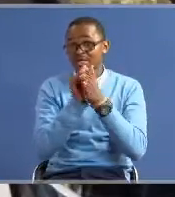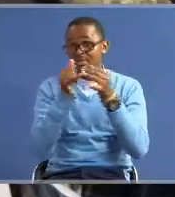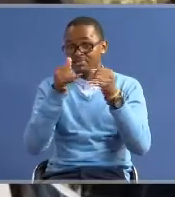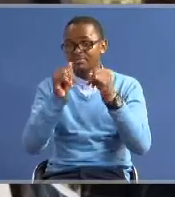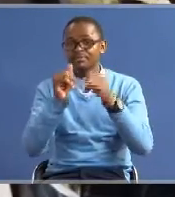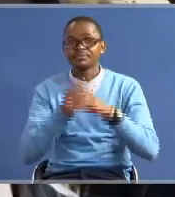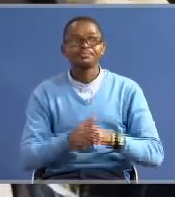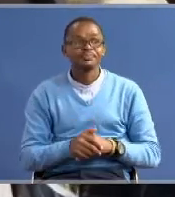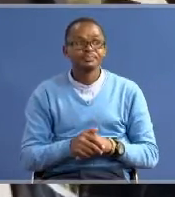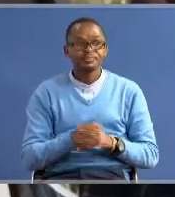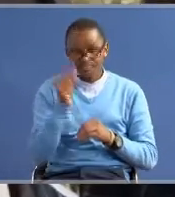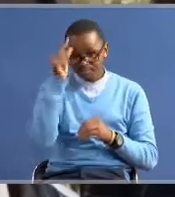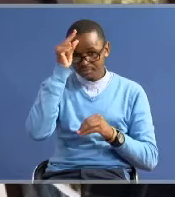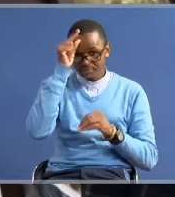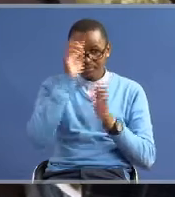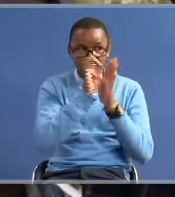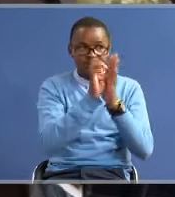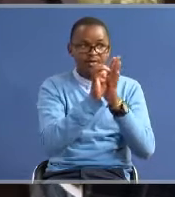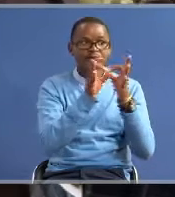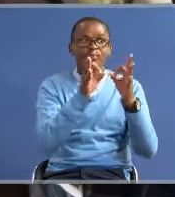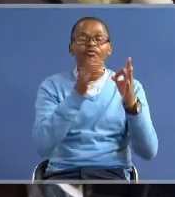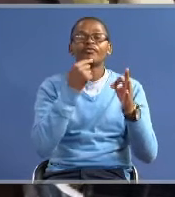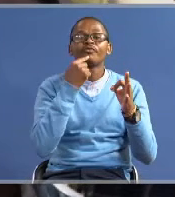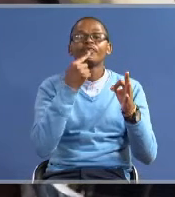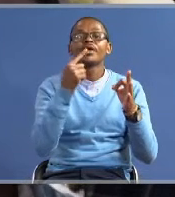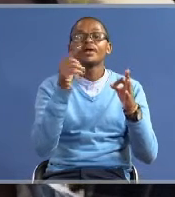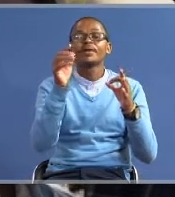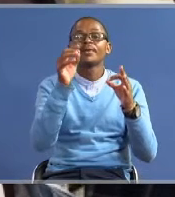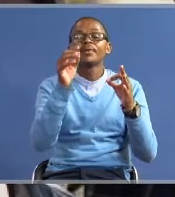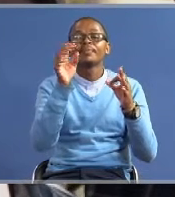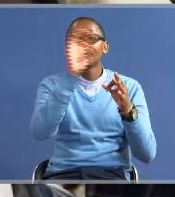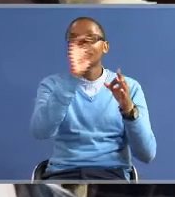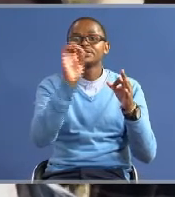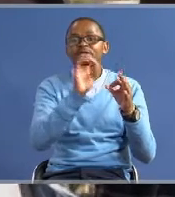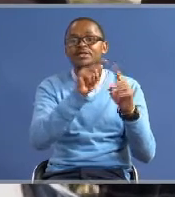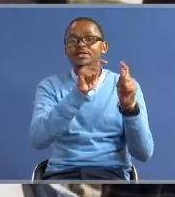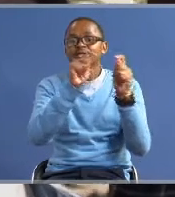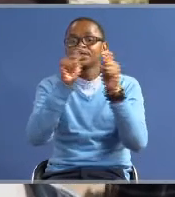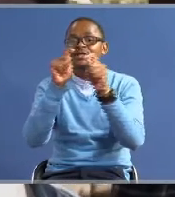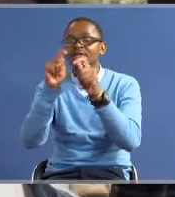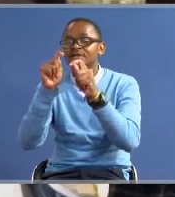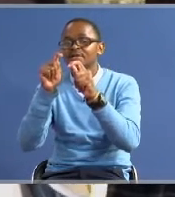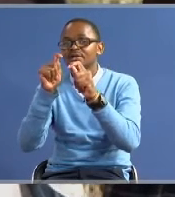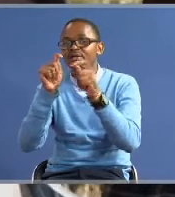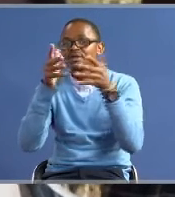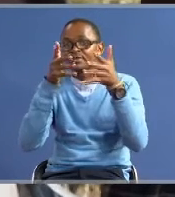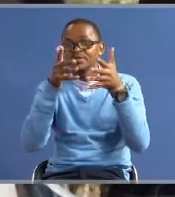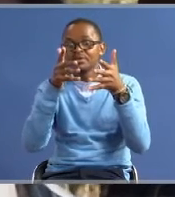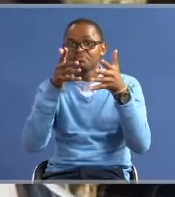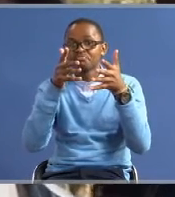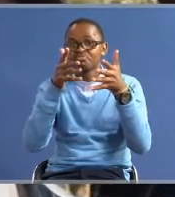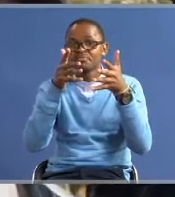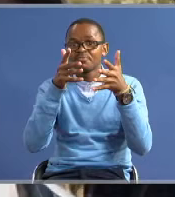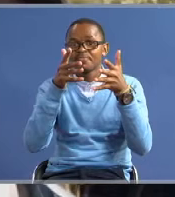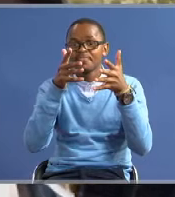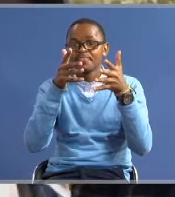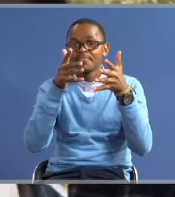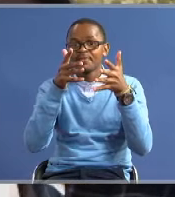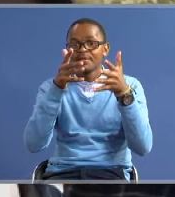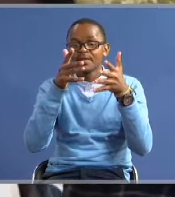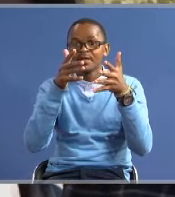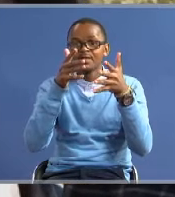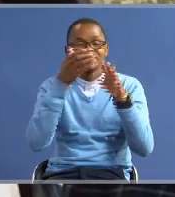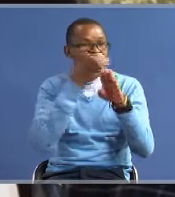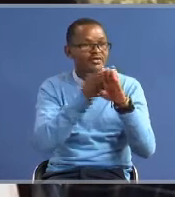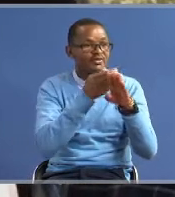The government emphasizes the issues of 100% transition, and this exercise has proved really